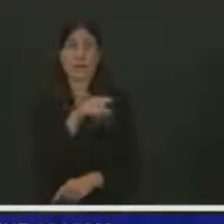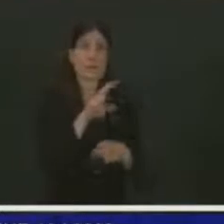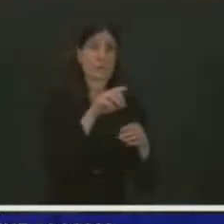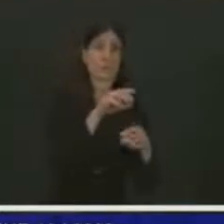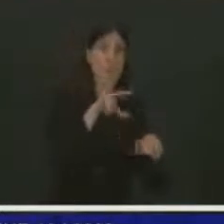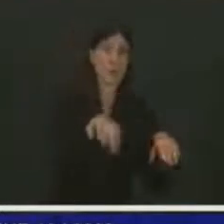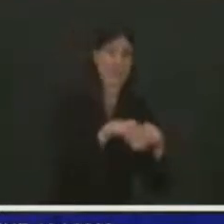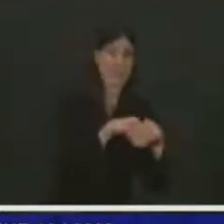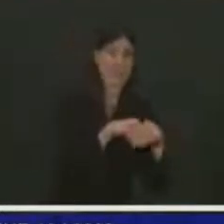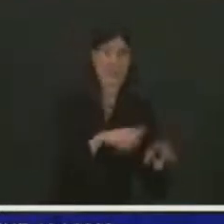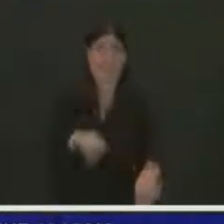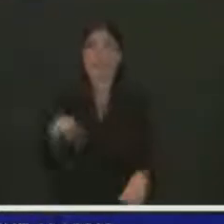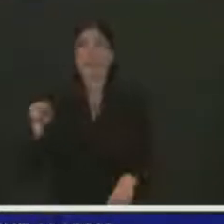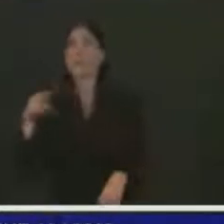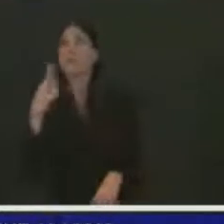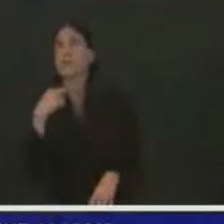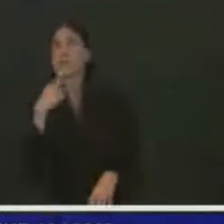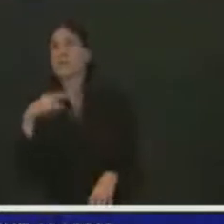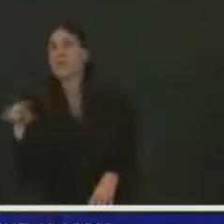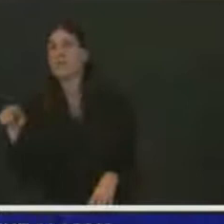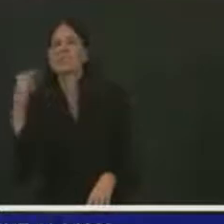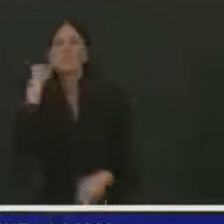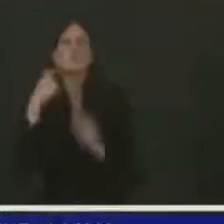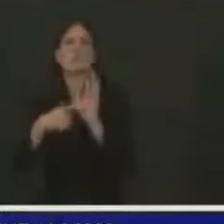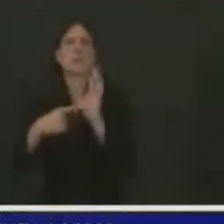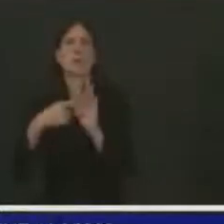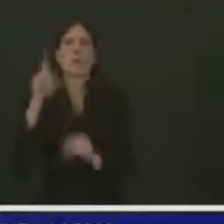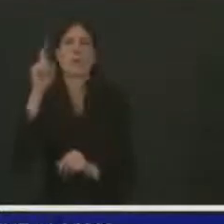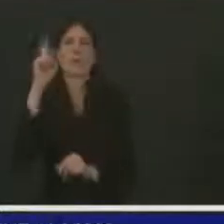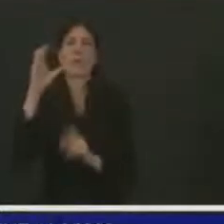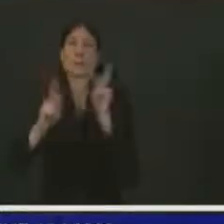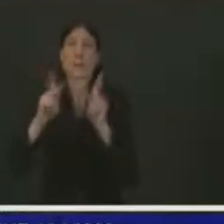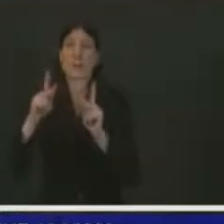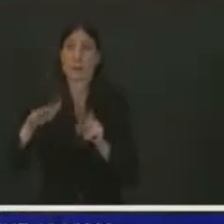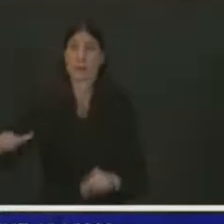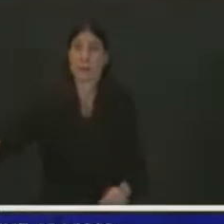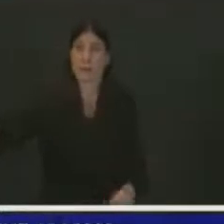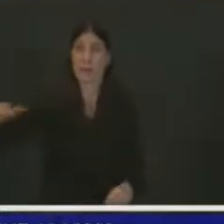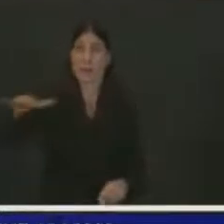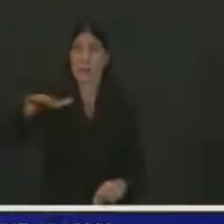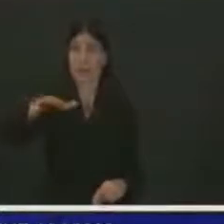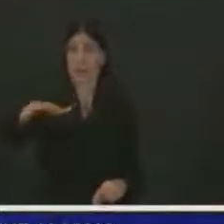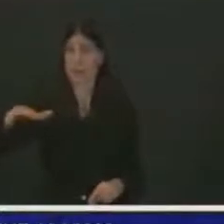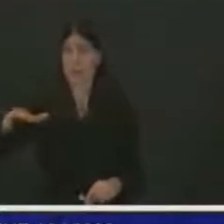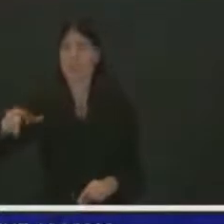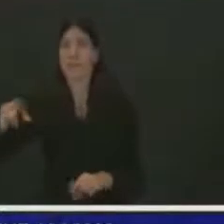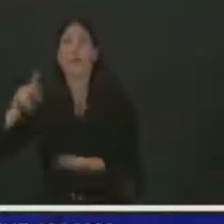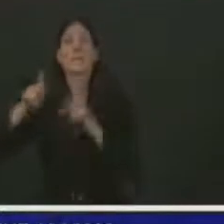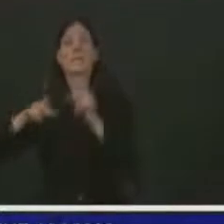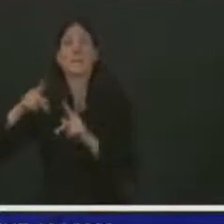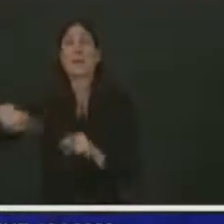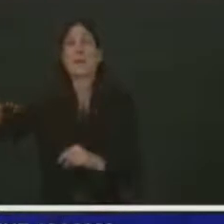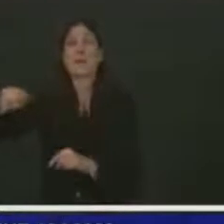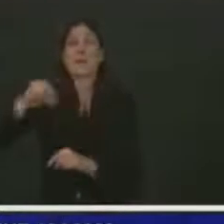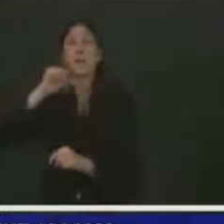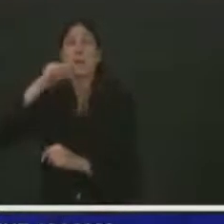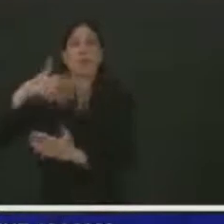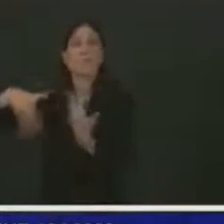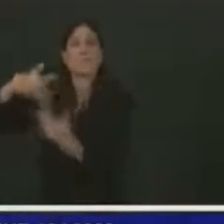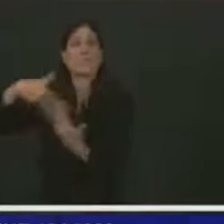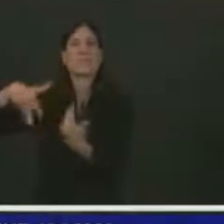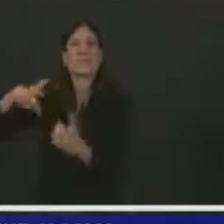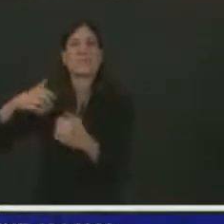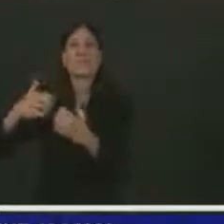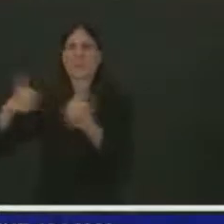restaurant, but there are 100 people who don't know each other, so they're not mingling with one another, right? We went out for dinner last night. We sat in